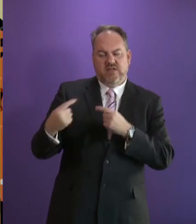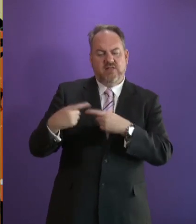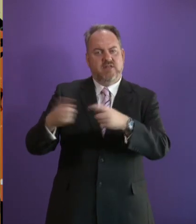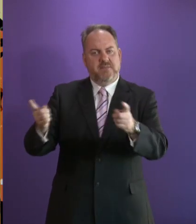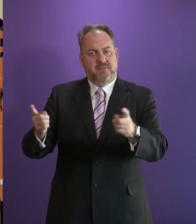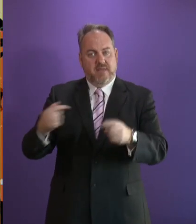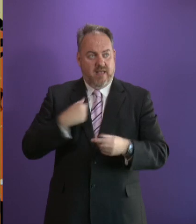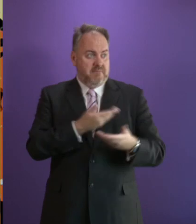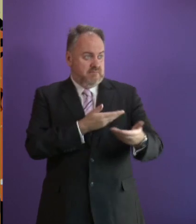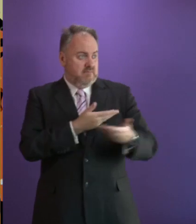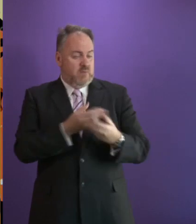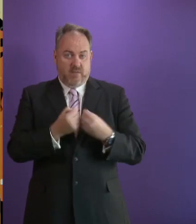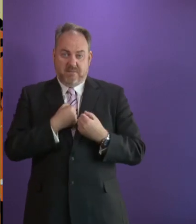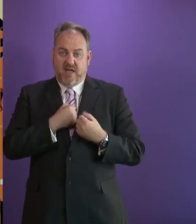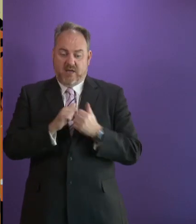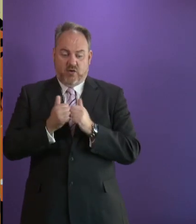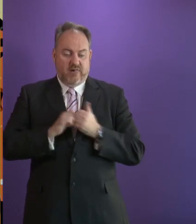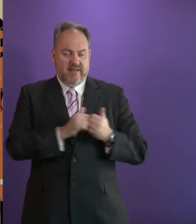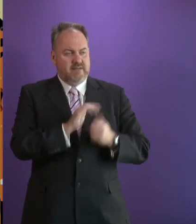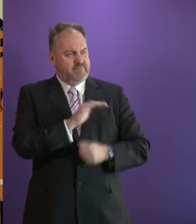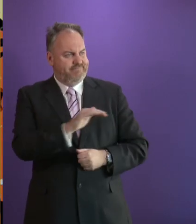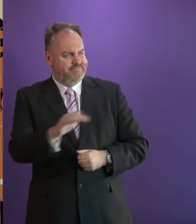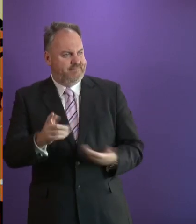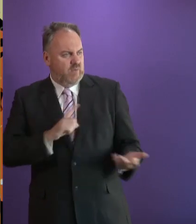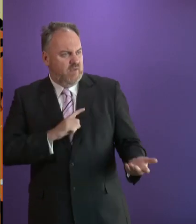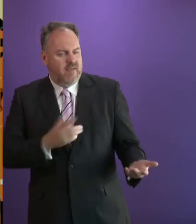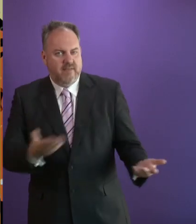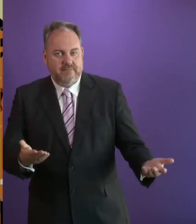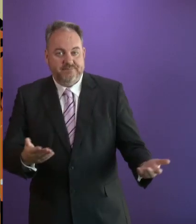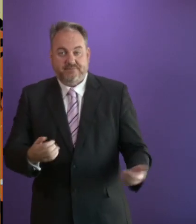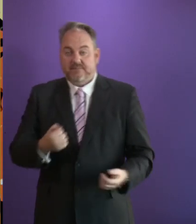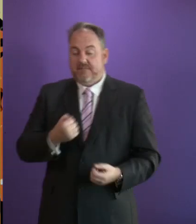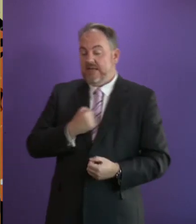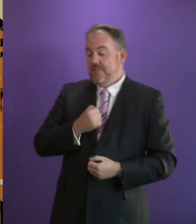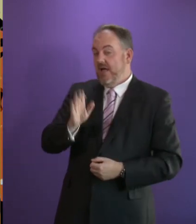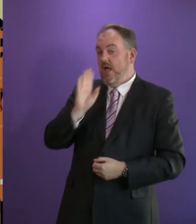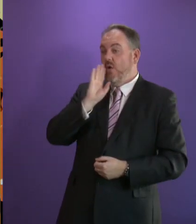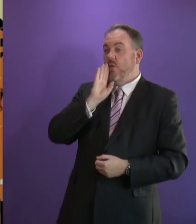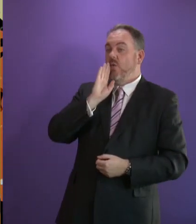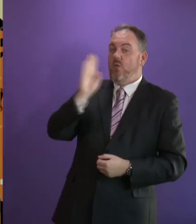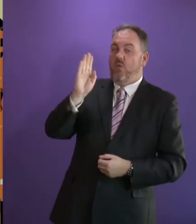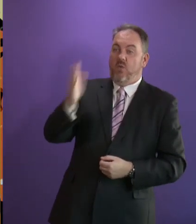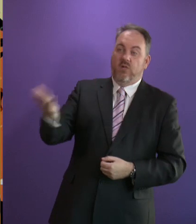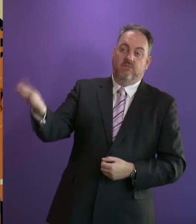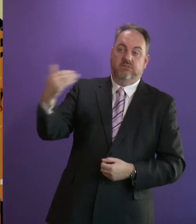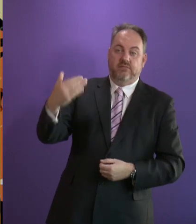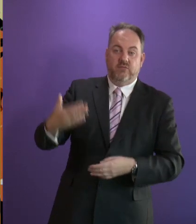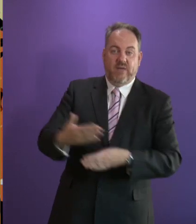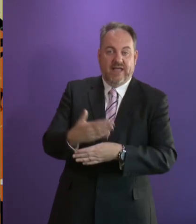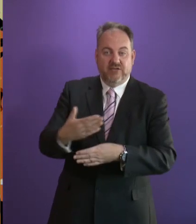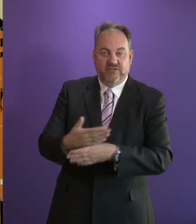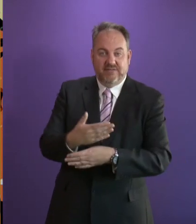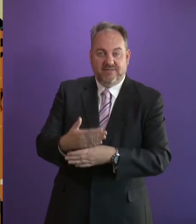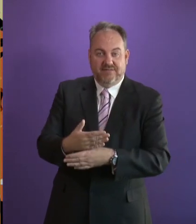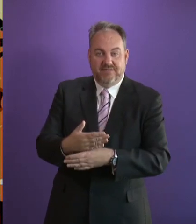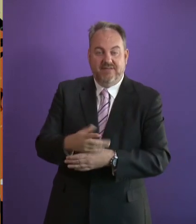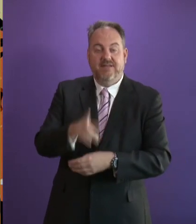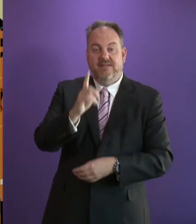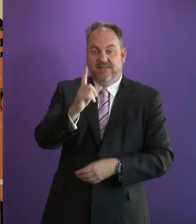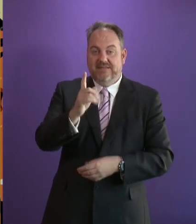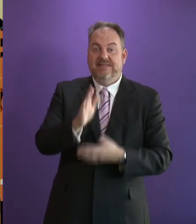my own party colleagues at the moment. So my call to action, please do get involved. Progress isn't linear. It